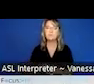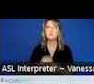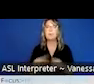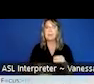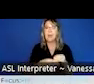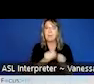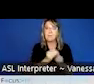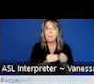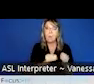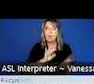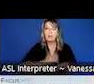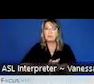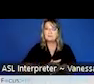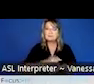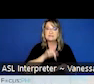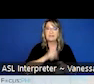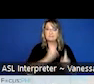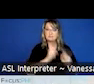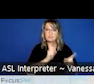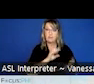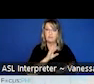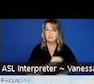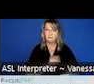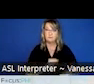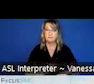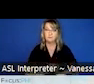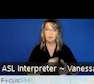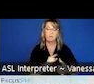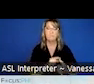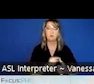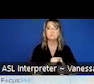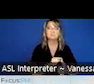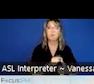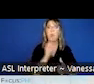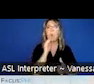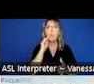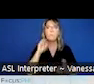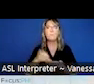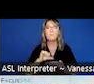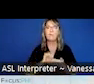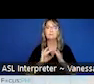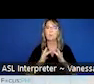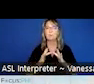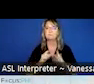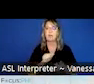chat now. And the first one is the link to the main page or the home page of our